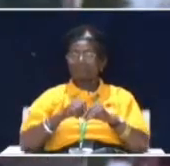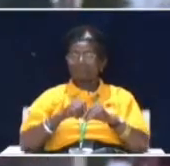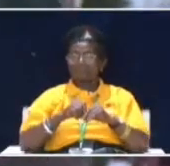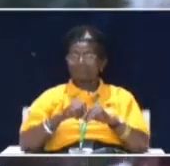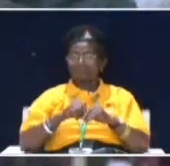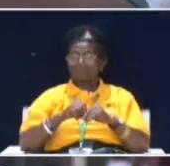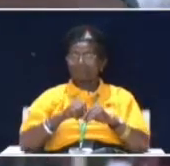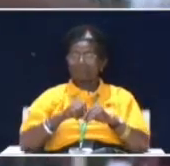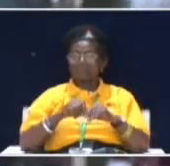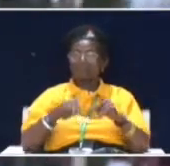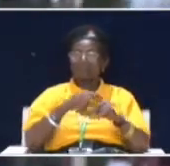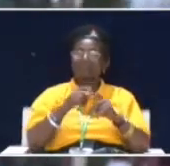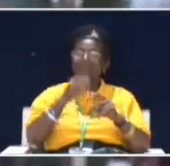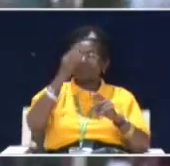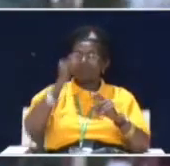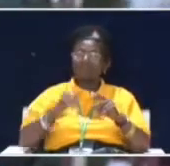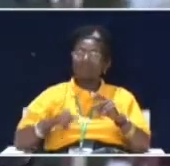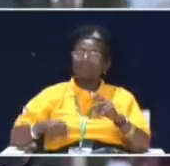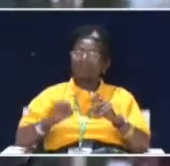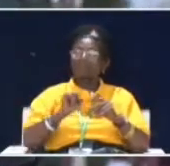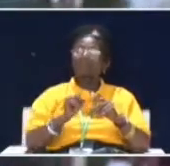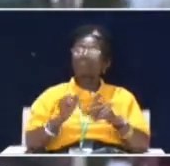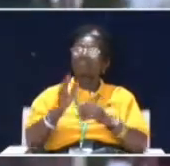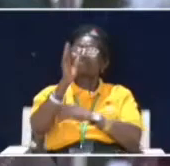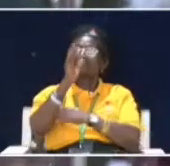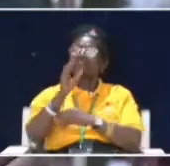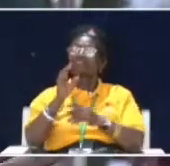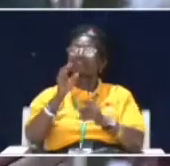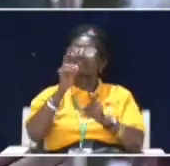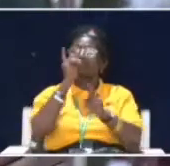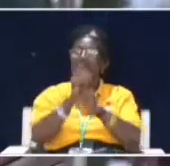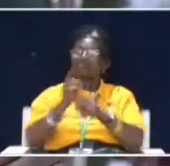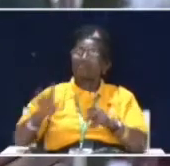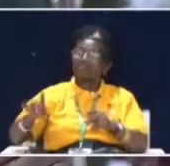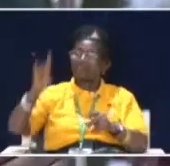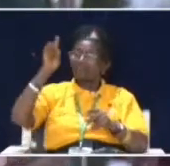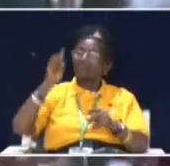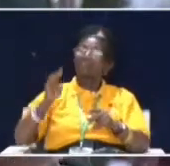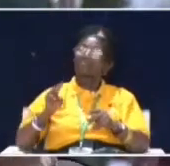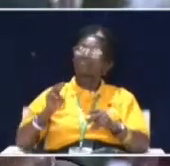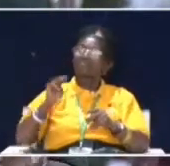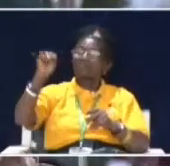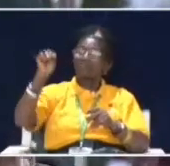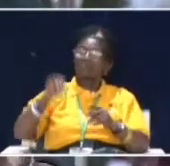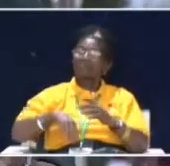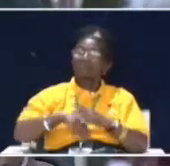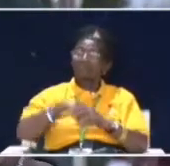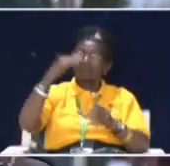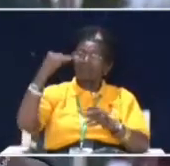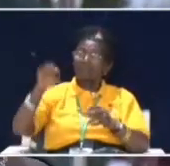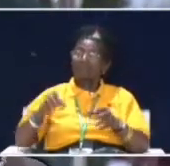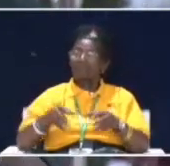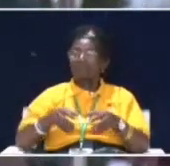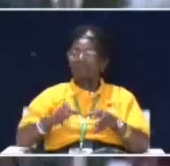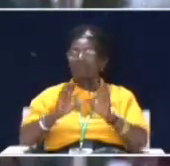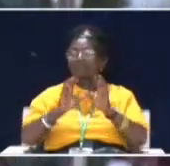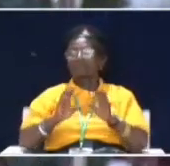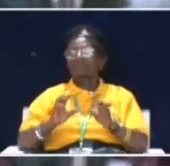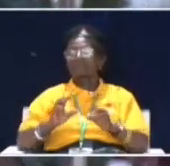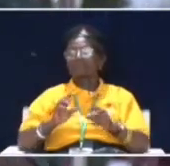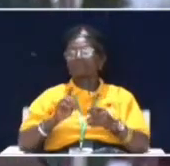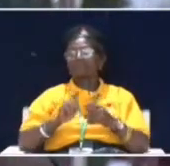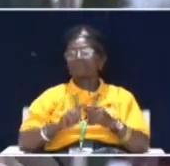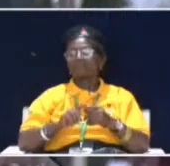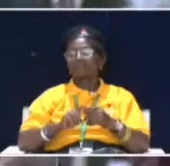Why did God just pick him out of the crowd? Ki lo de t'Olorun kan fi da yo da fo laarin awon eniyan. To